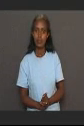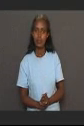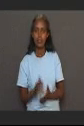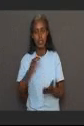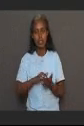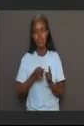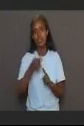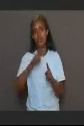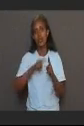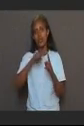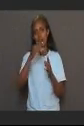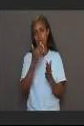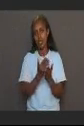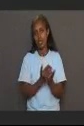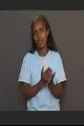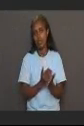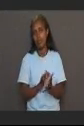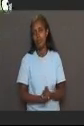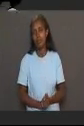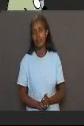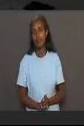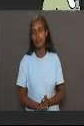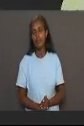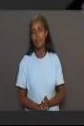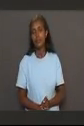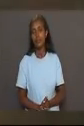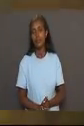Let's get back to our lesson.